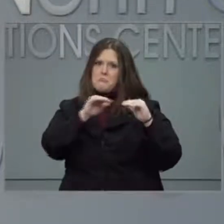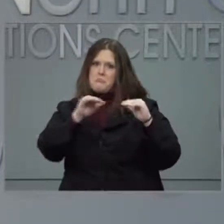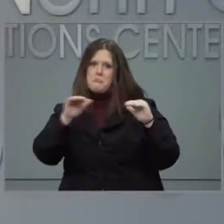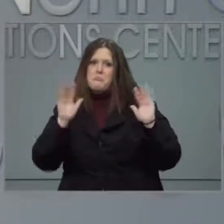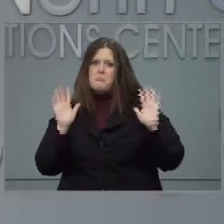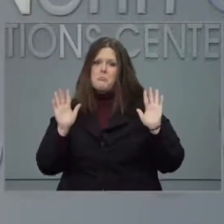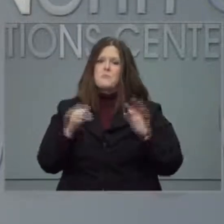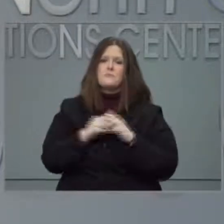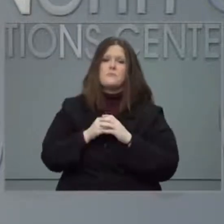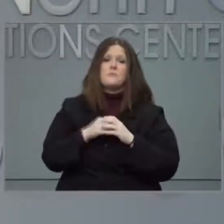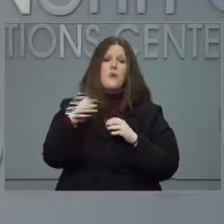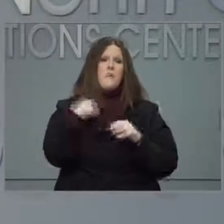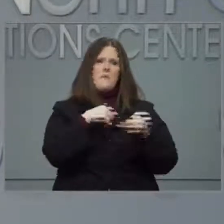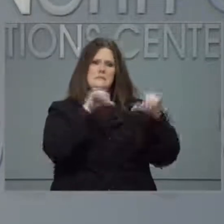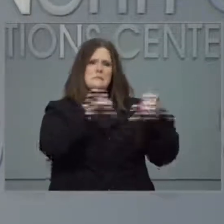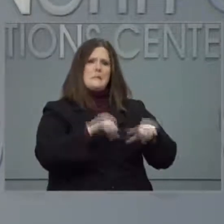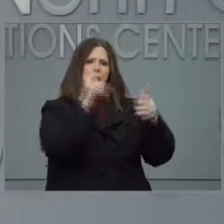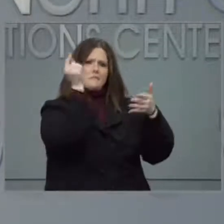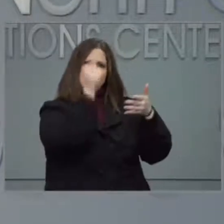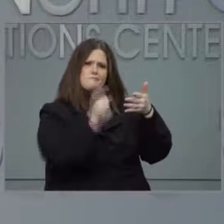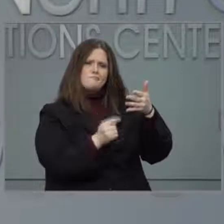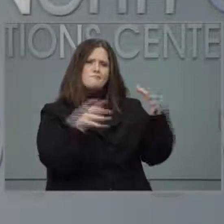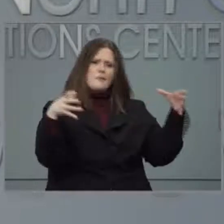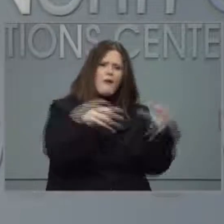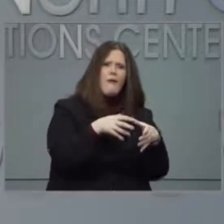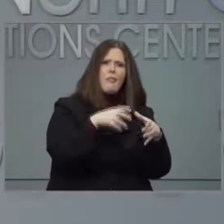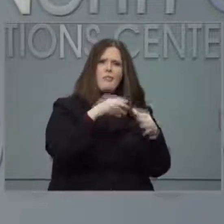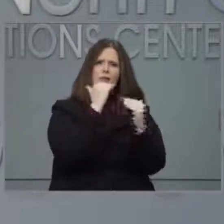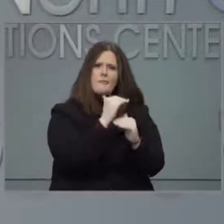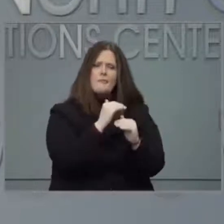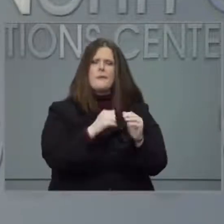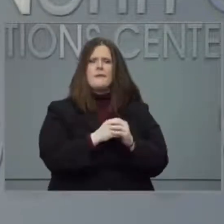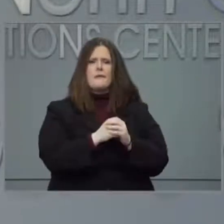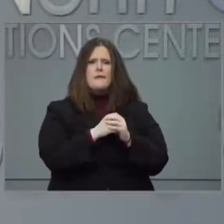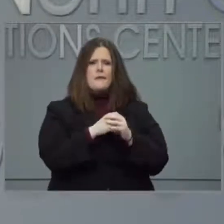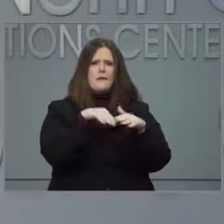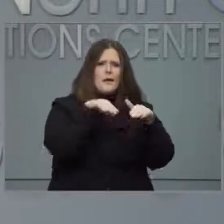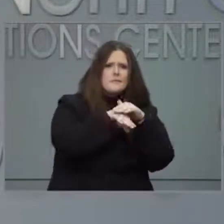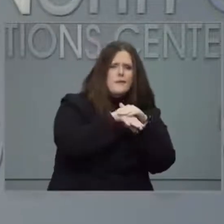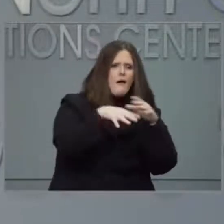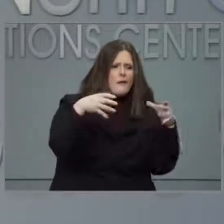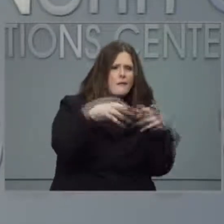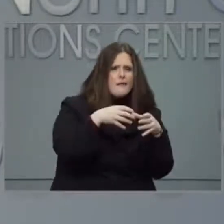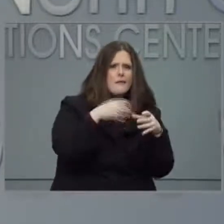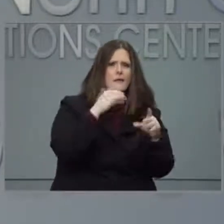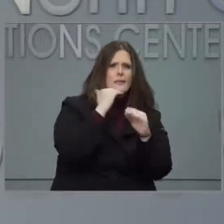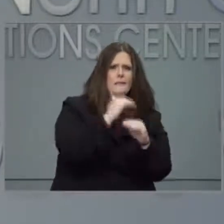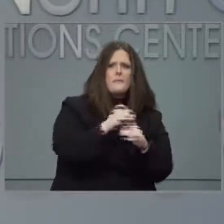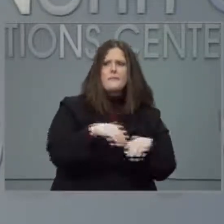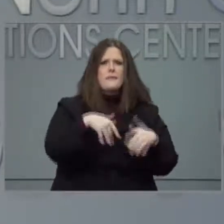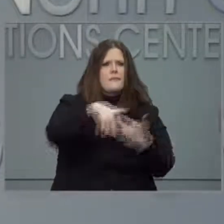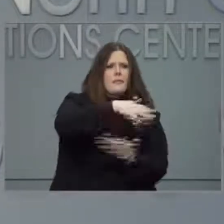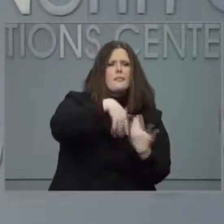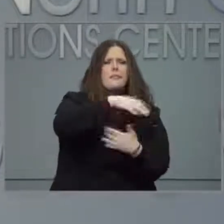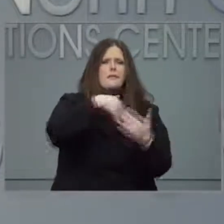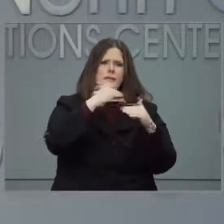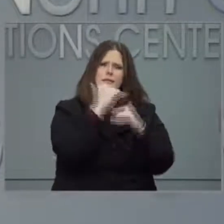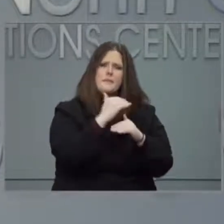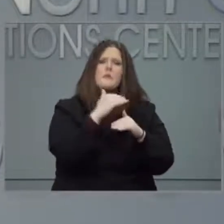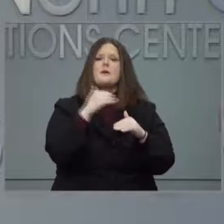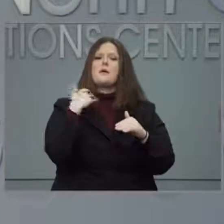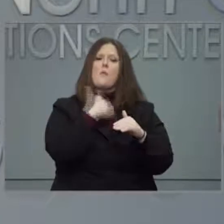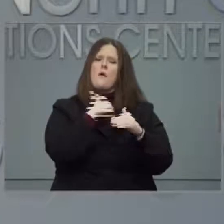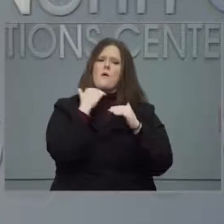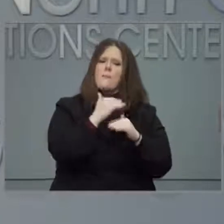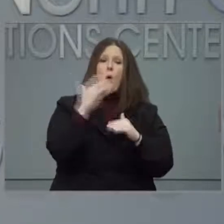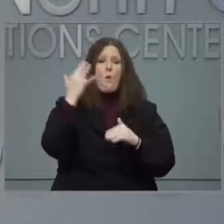place, because we know that when people gather together, that there's a greater chance that the virus can be transmitted. So we